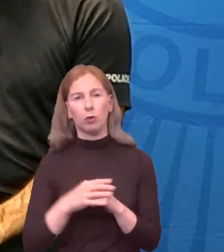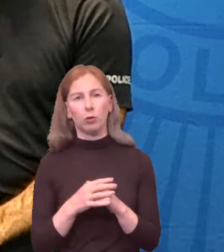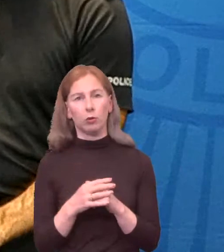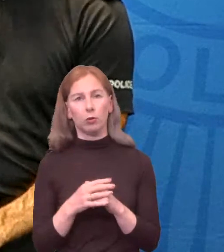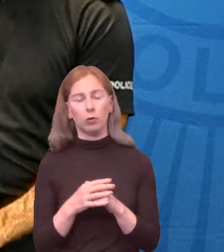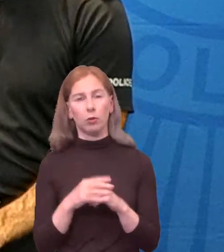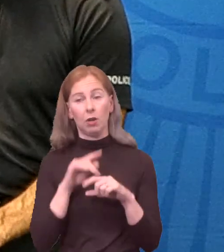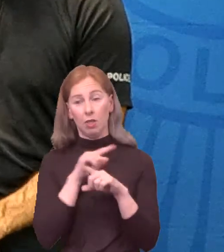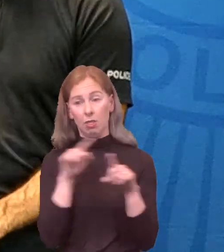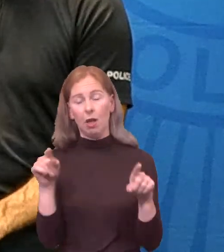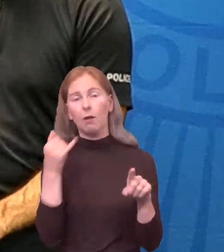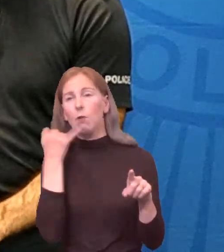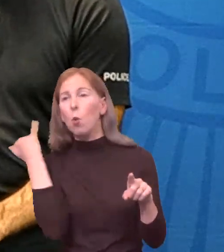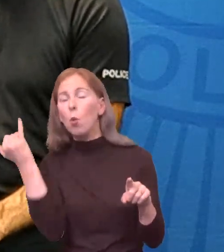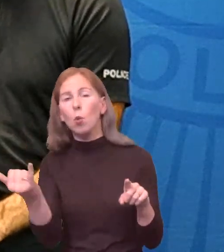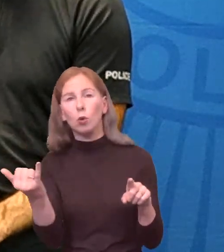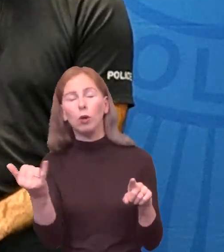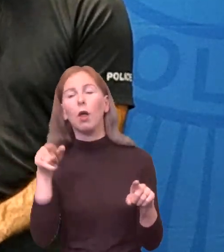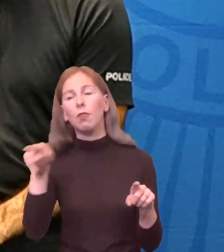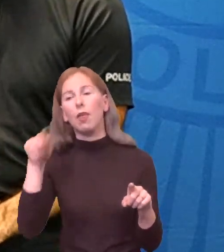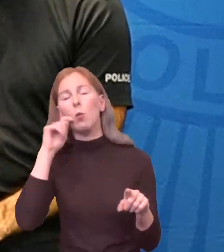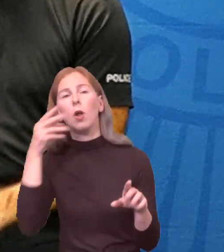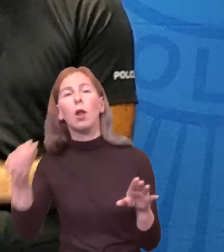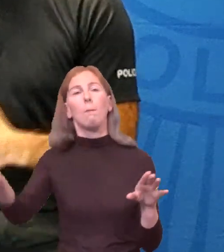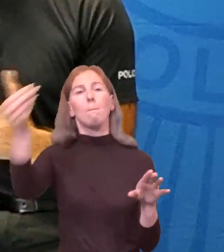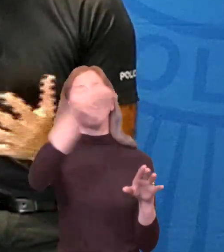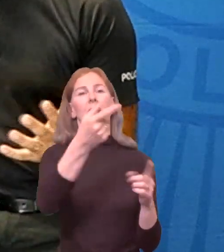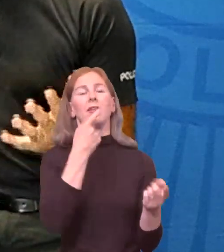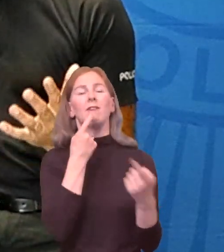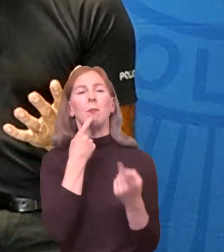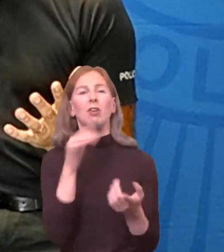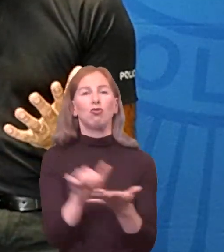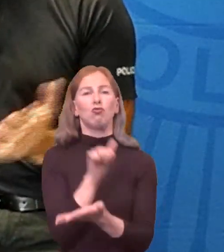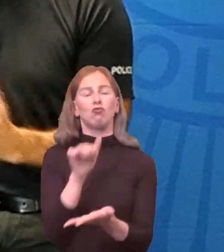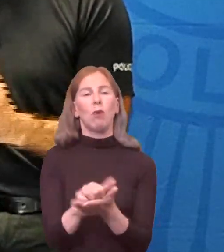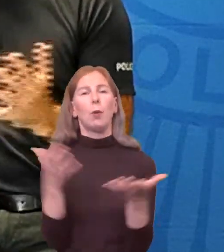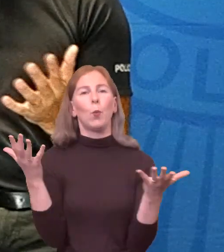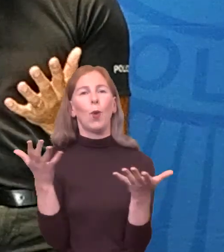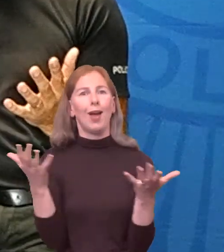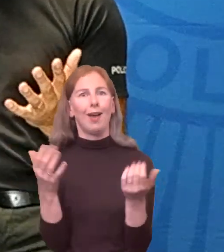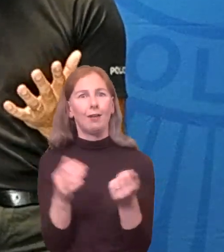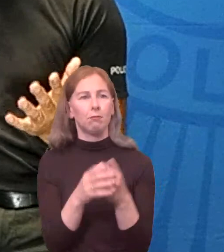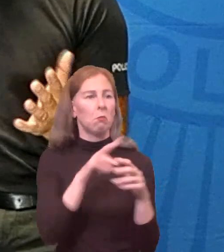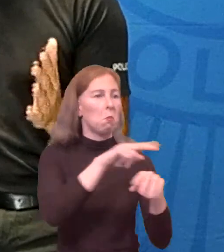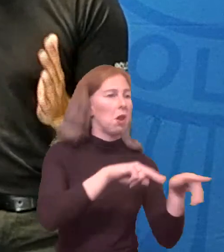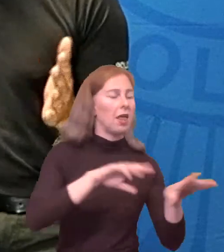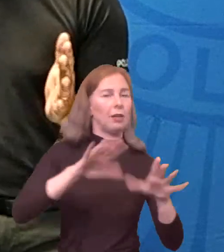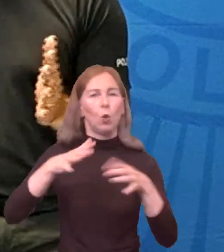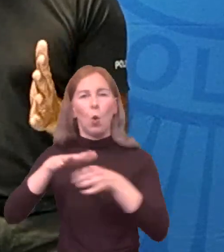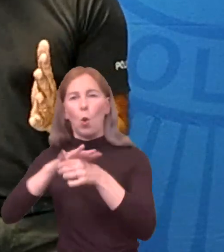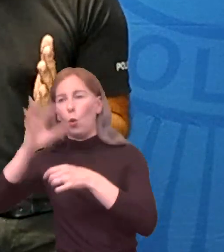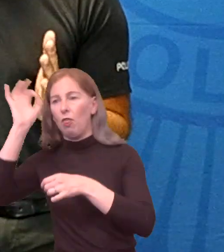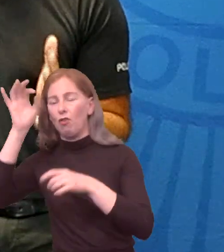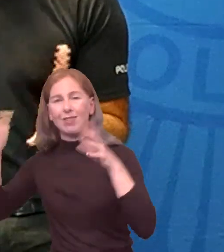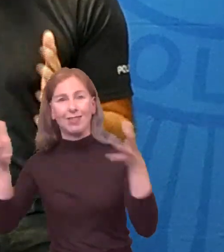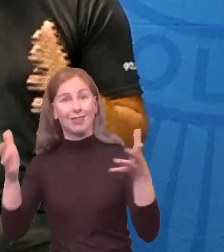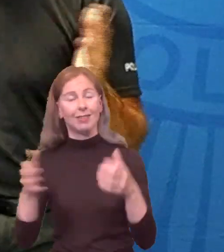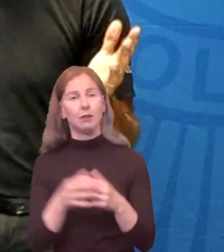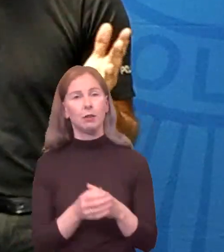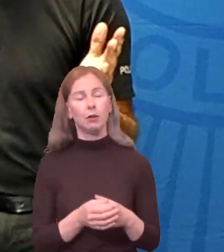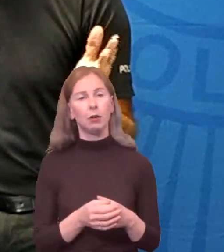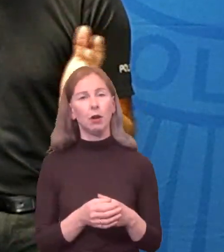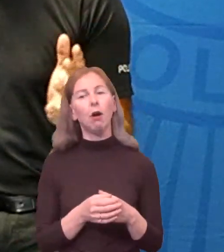and pass it to not only the NFU, the local authority, but the police, but will pass it out. And it might just be that that's part of